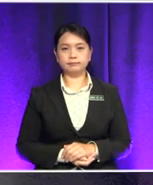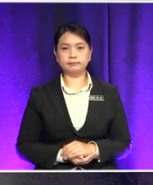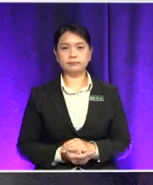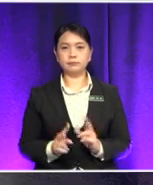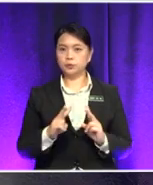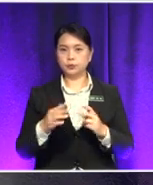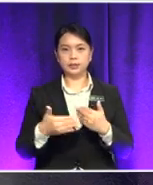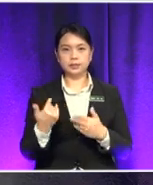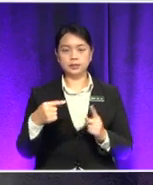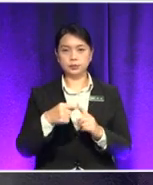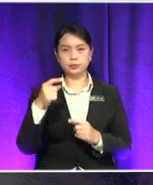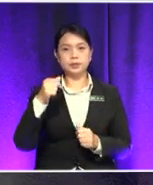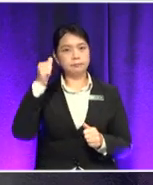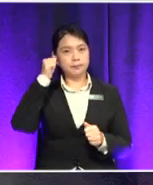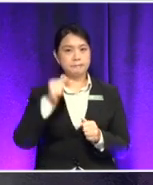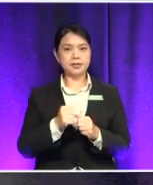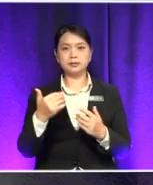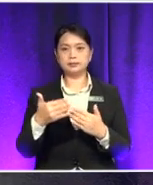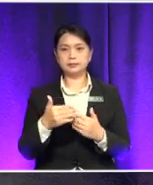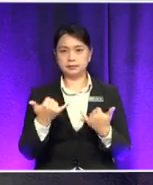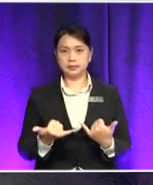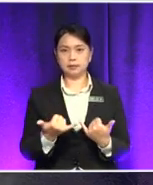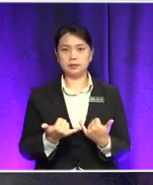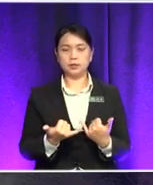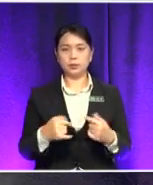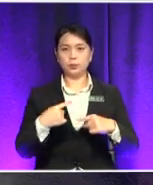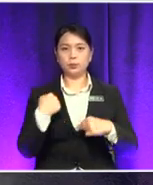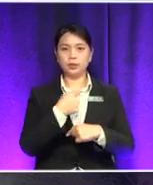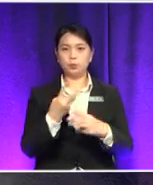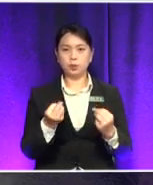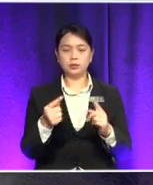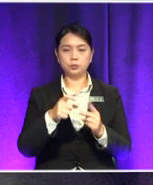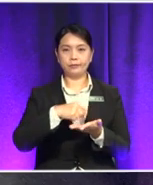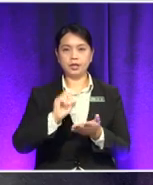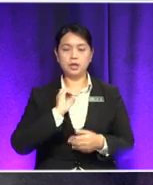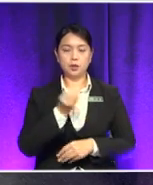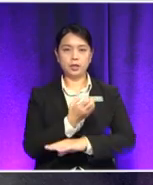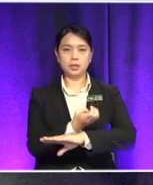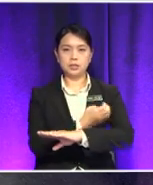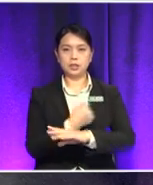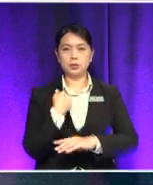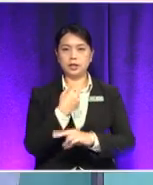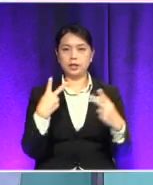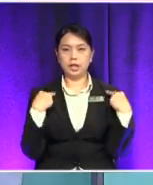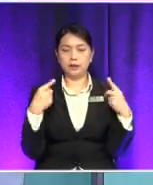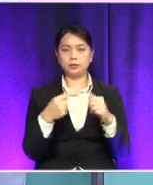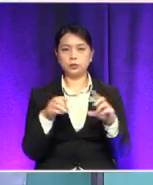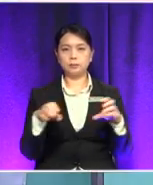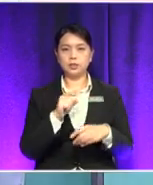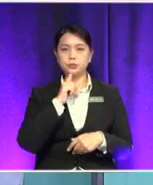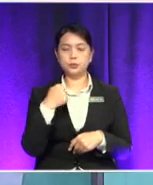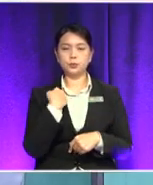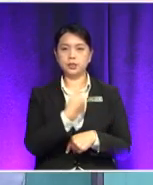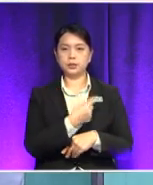now. It's easy, right? Okay, so when we want to write our essay, we have to make sure that we use